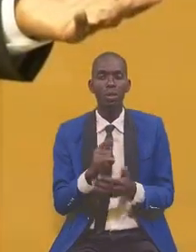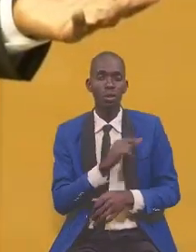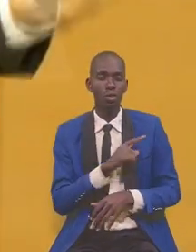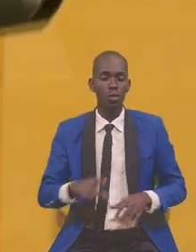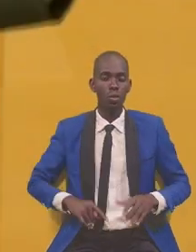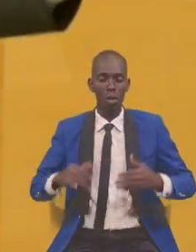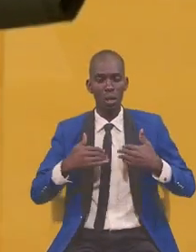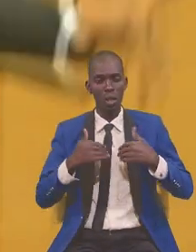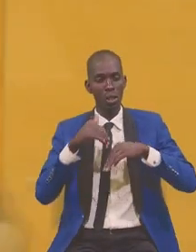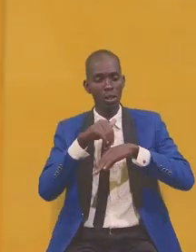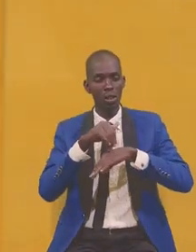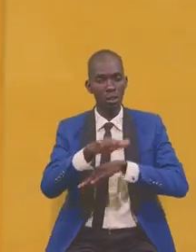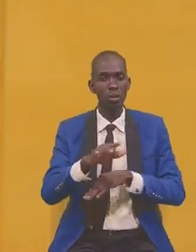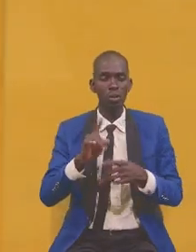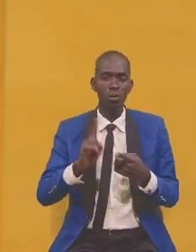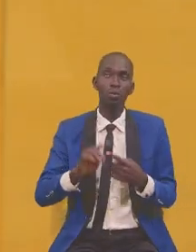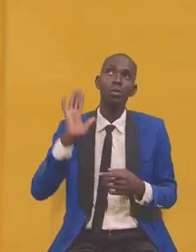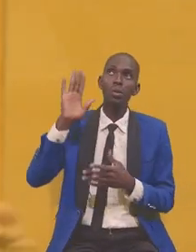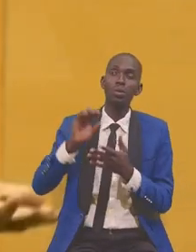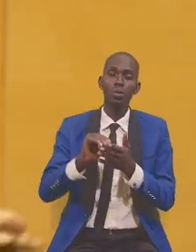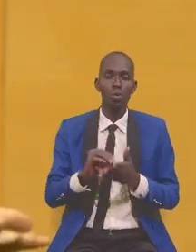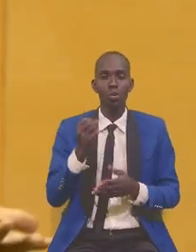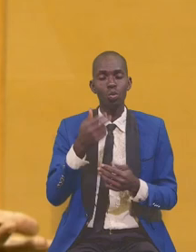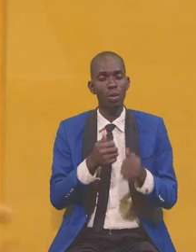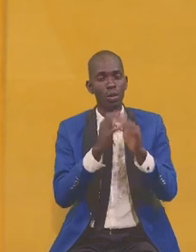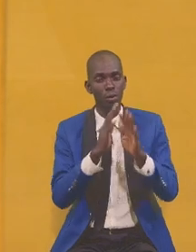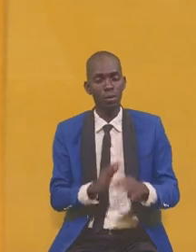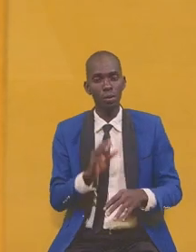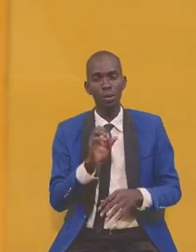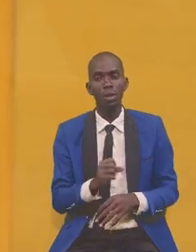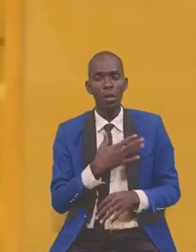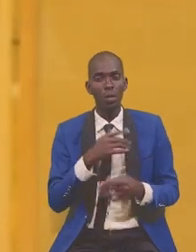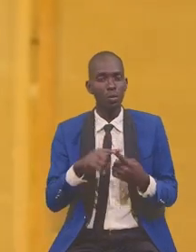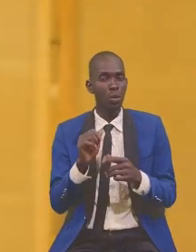given to his own apostles and disciples and to